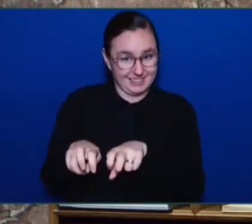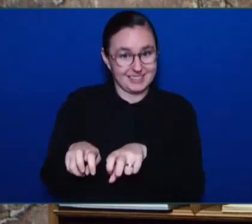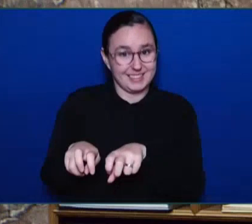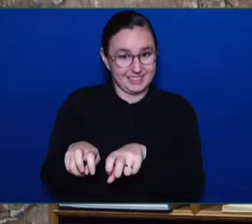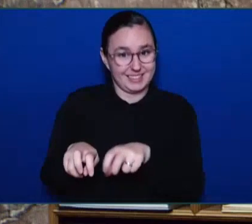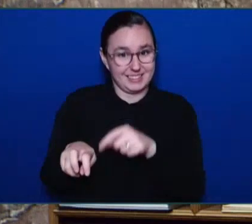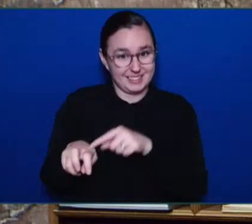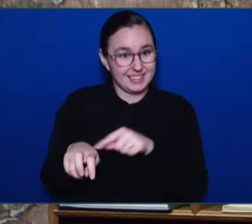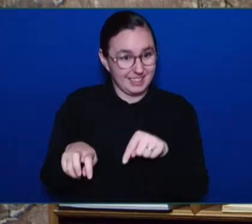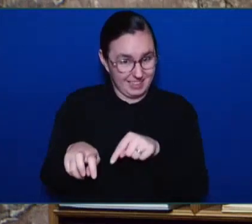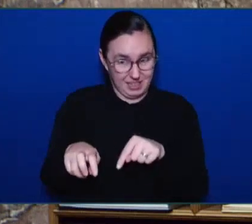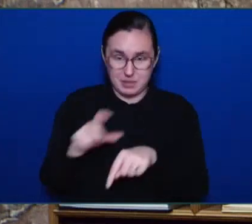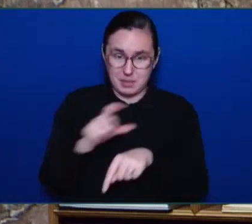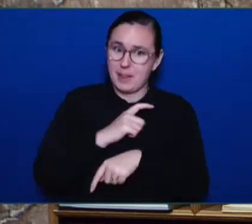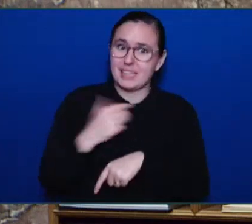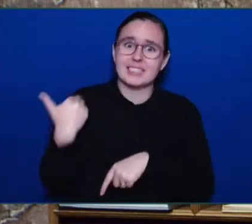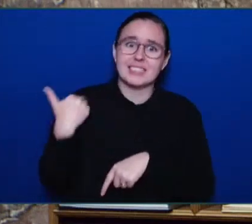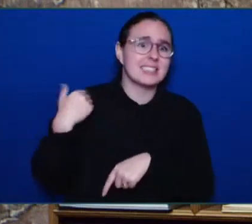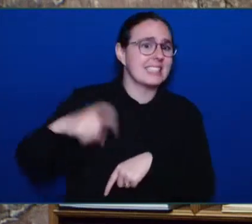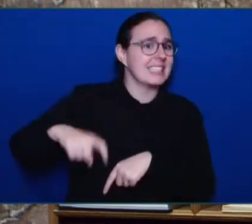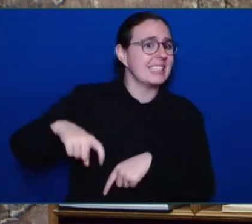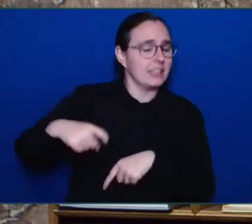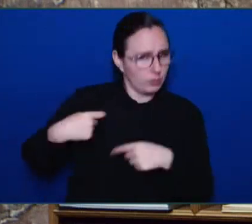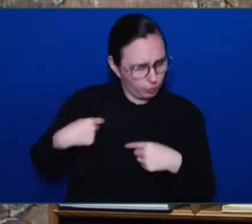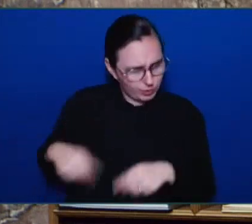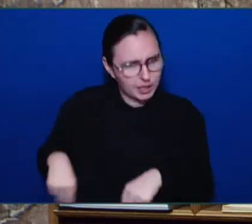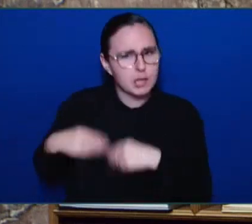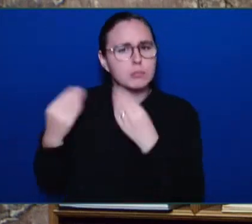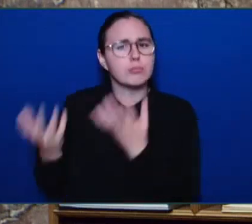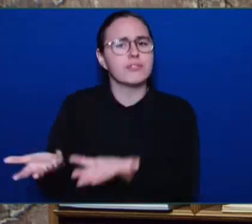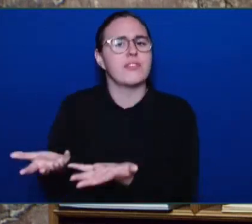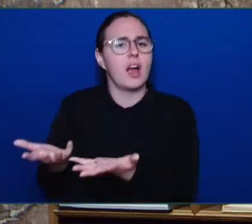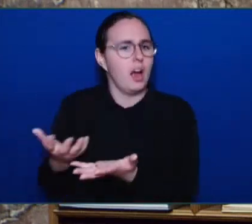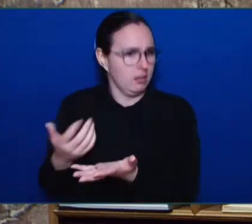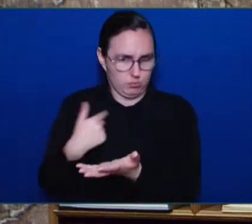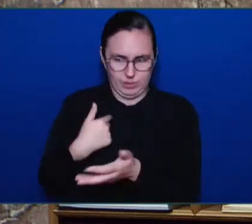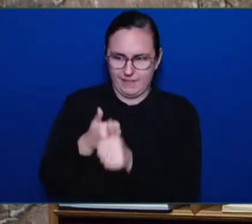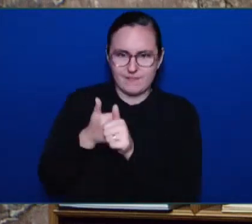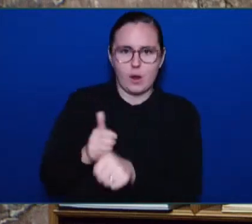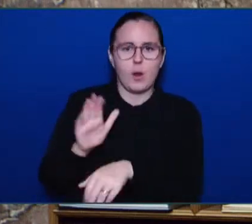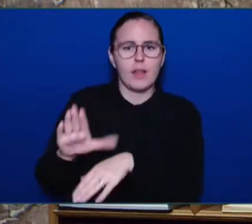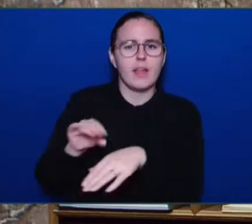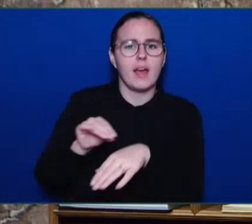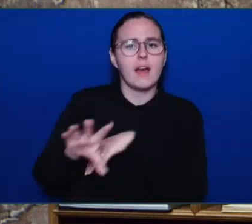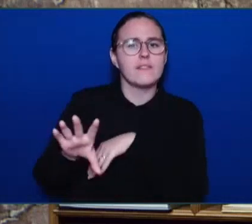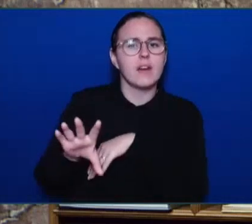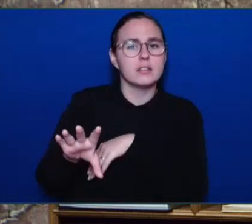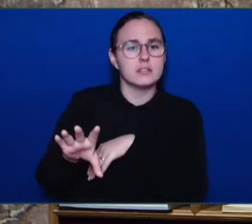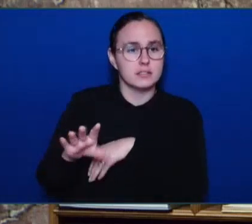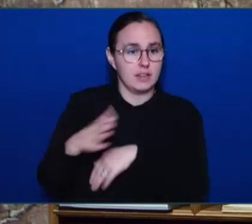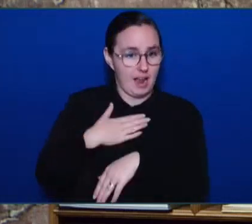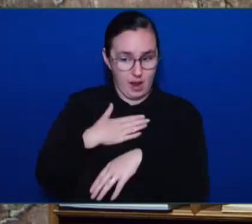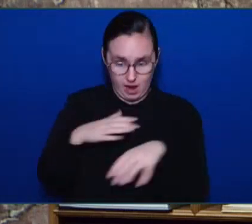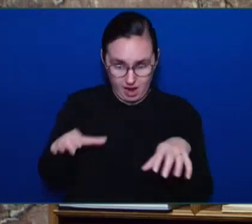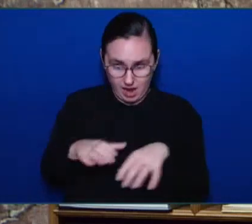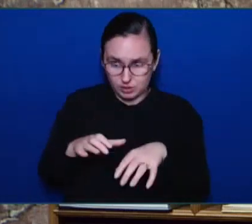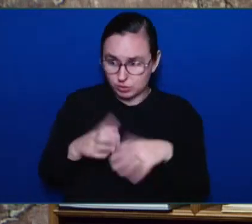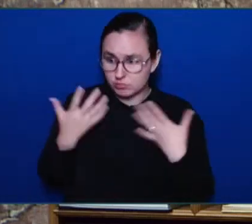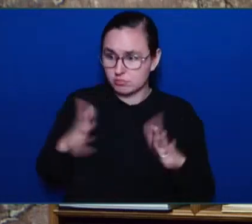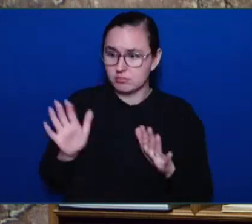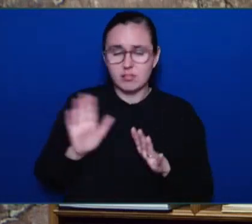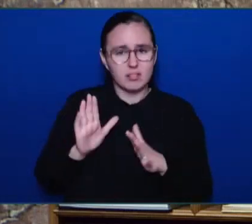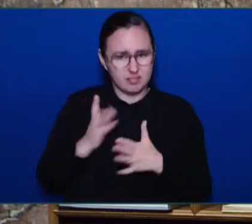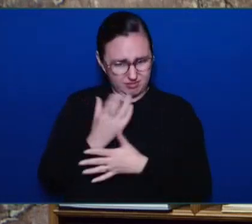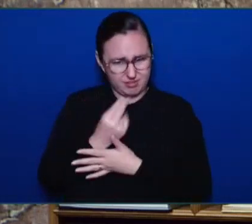take. It's why in small communities, when they're facing these kinds of similar problems, that we are funding the